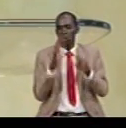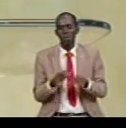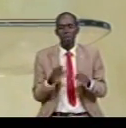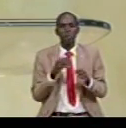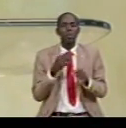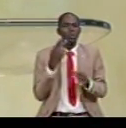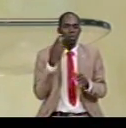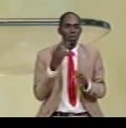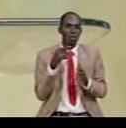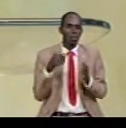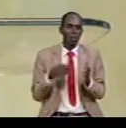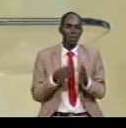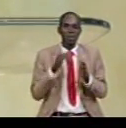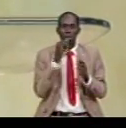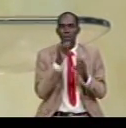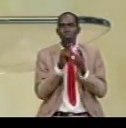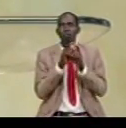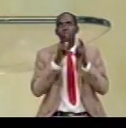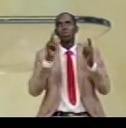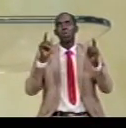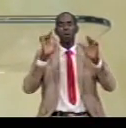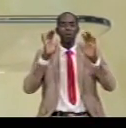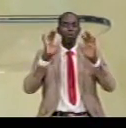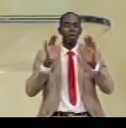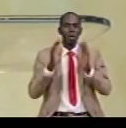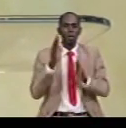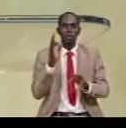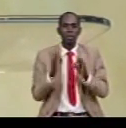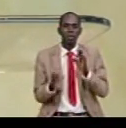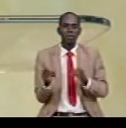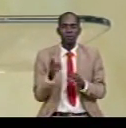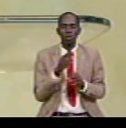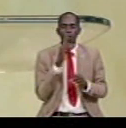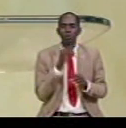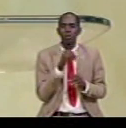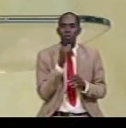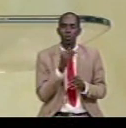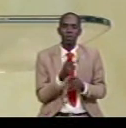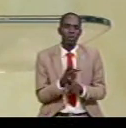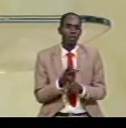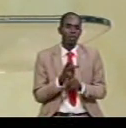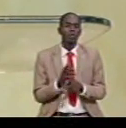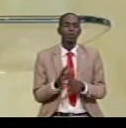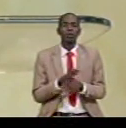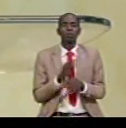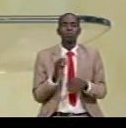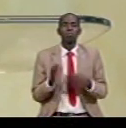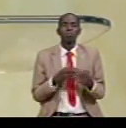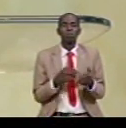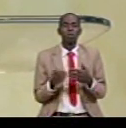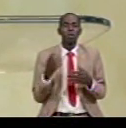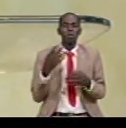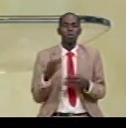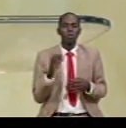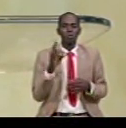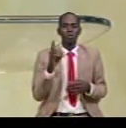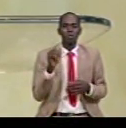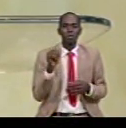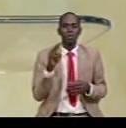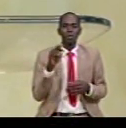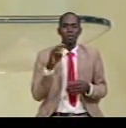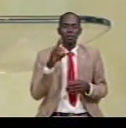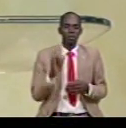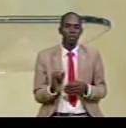something wonderful. And if we're not still careful, for instance, in the case of David here, to number